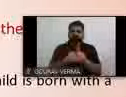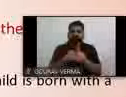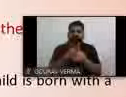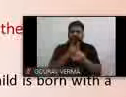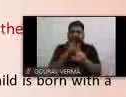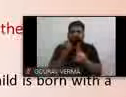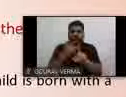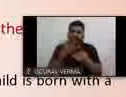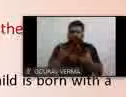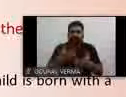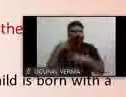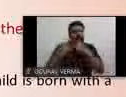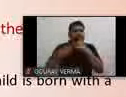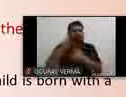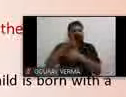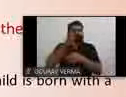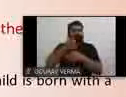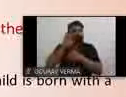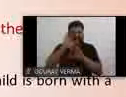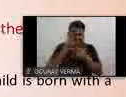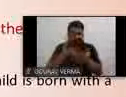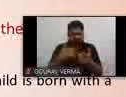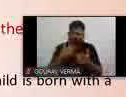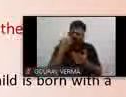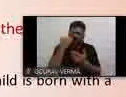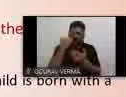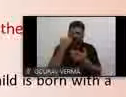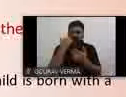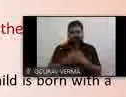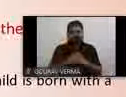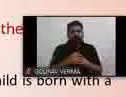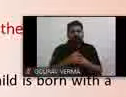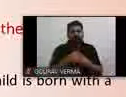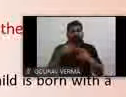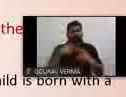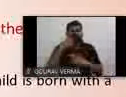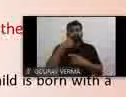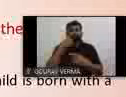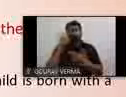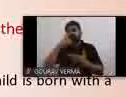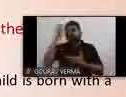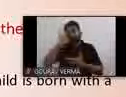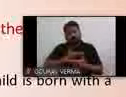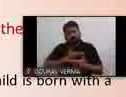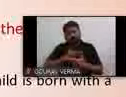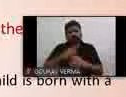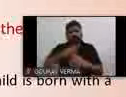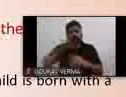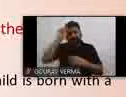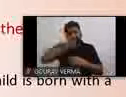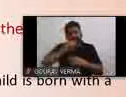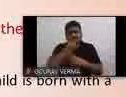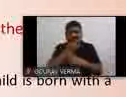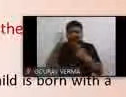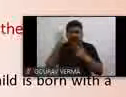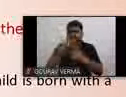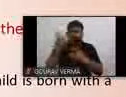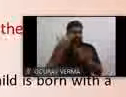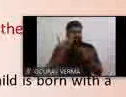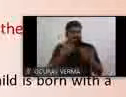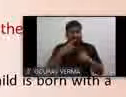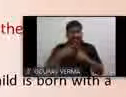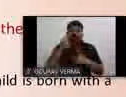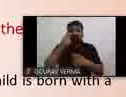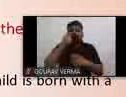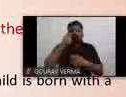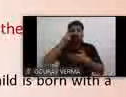ho raha hai. Main janti hu ki jahan mother-in-law, father-in-law, not only those, even the husband